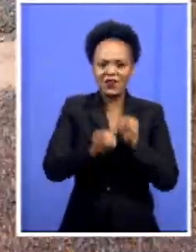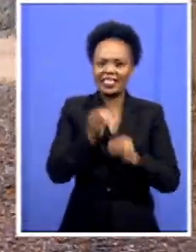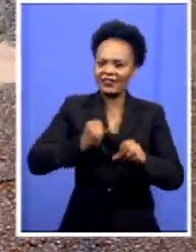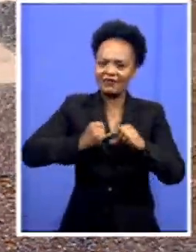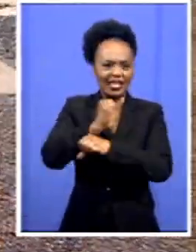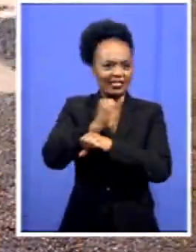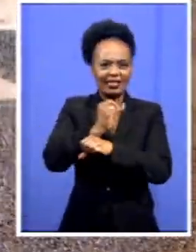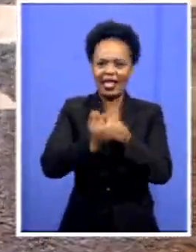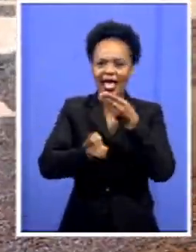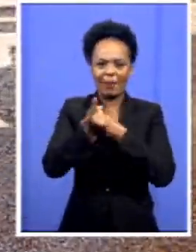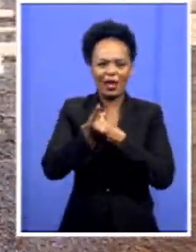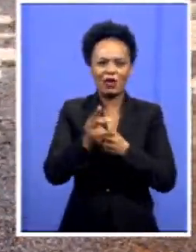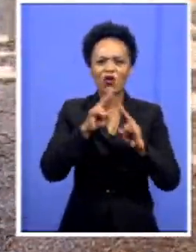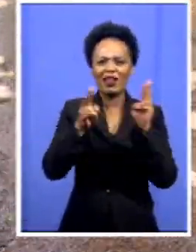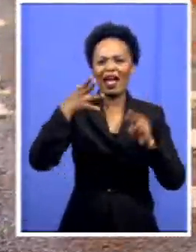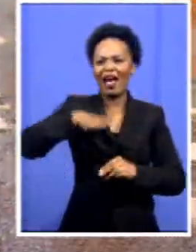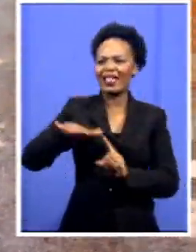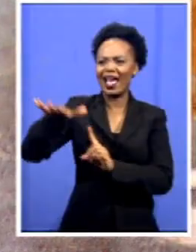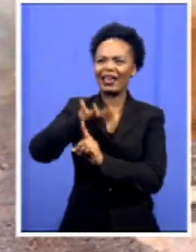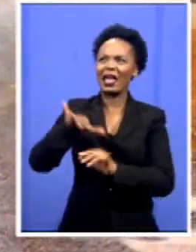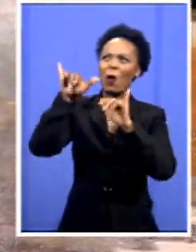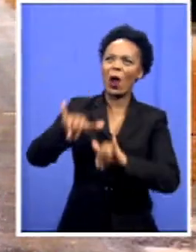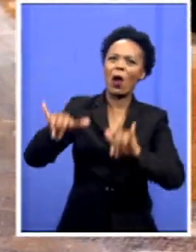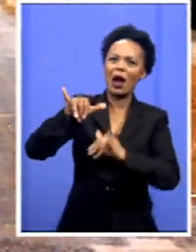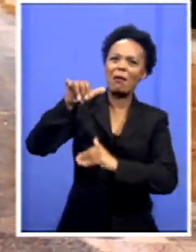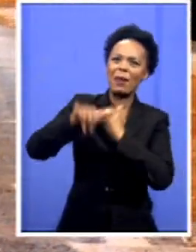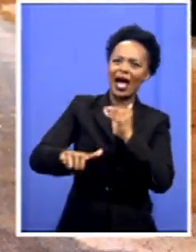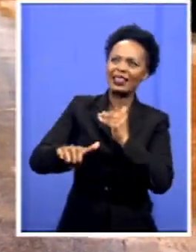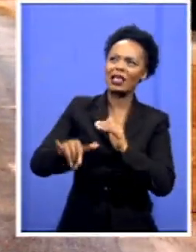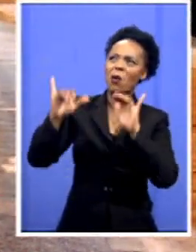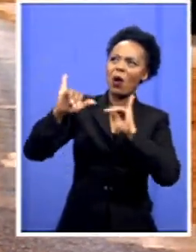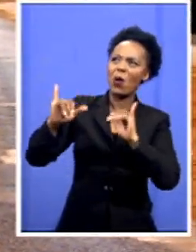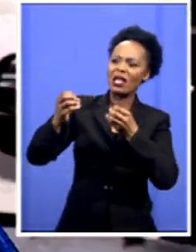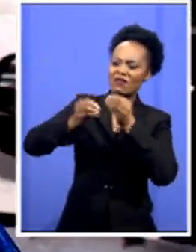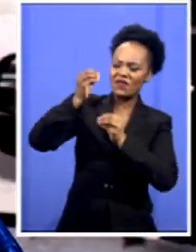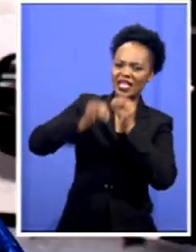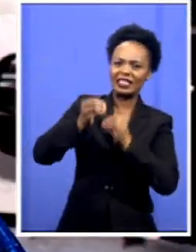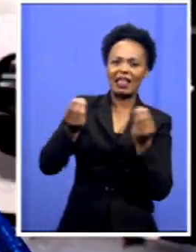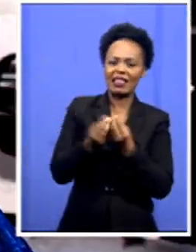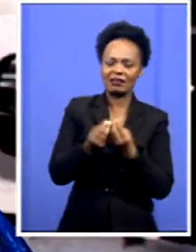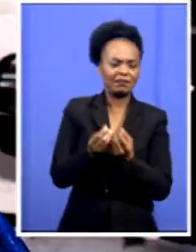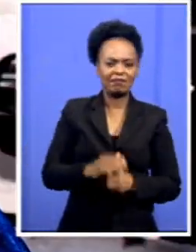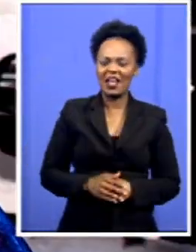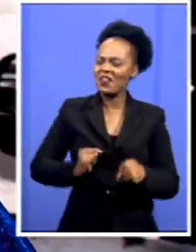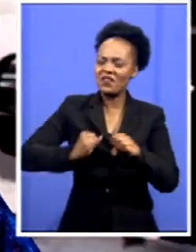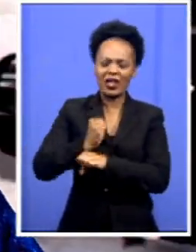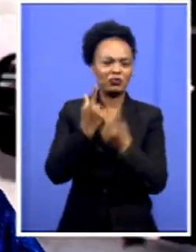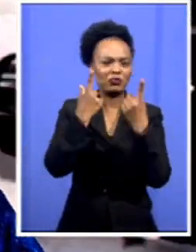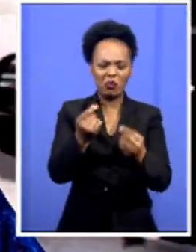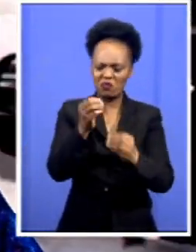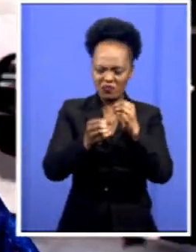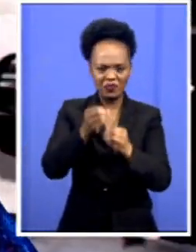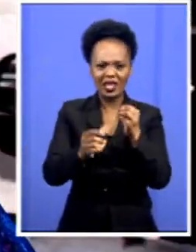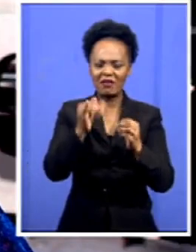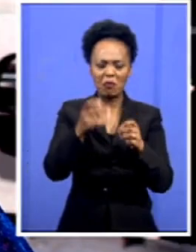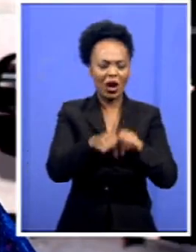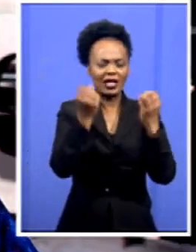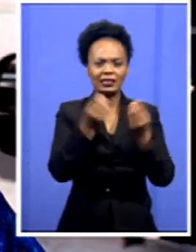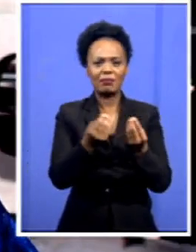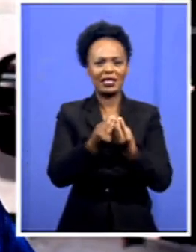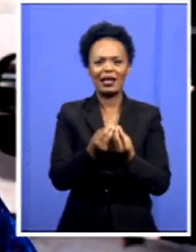You know, it's not like you have to wait months to get things repaired. You know, if you heard about